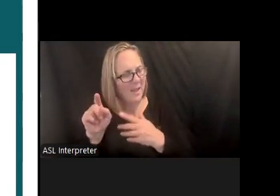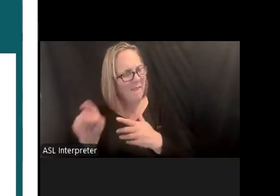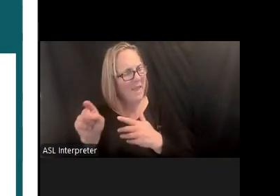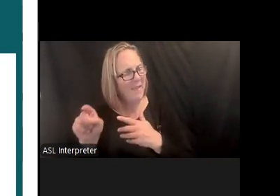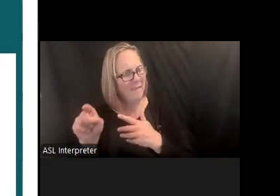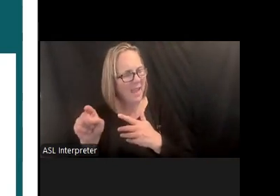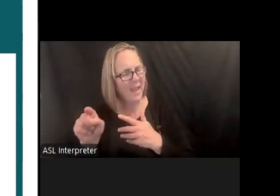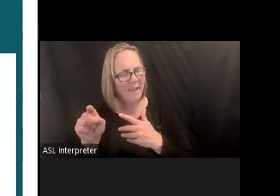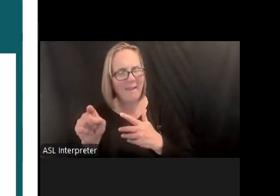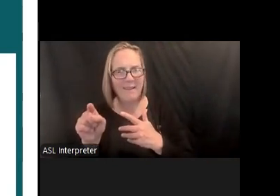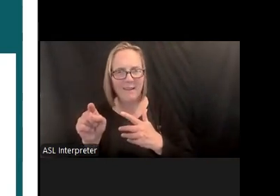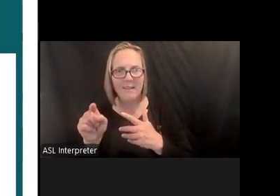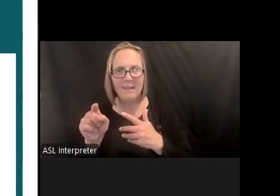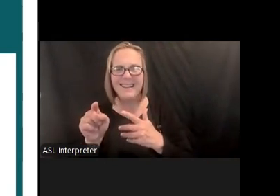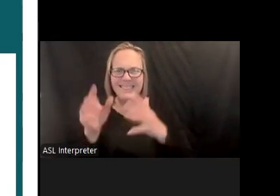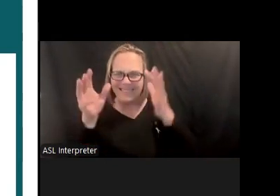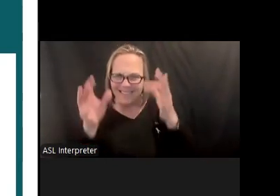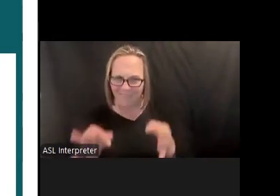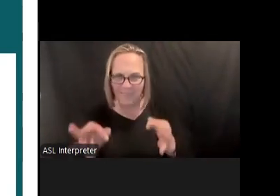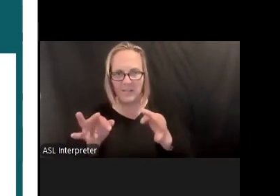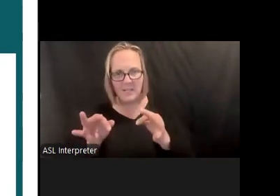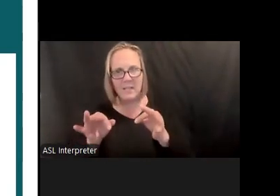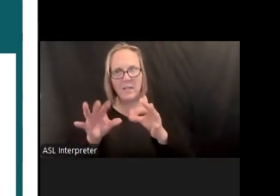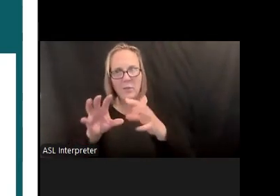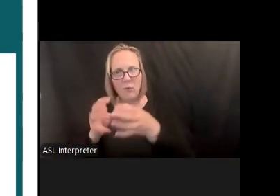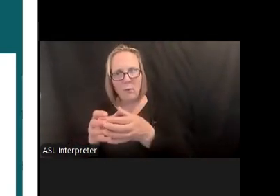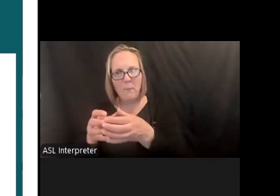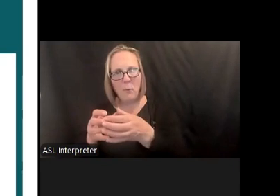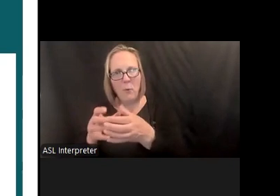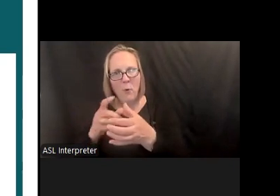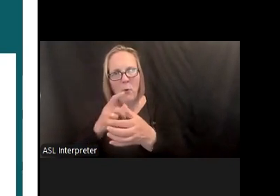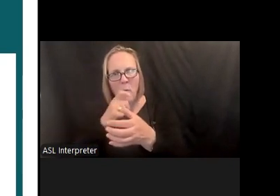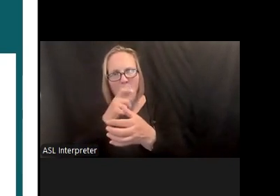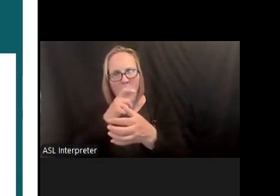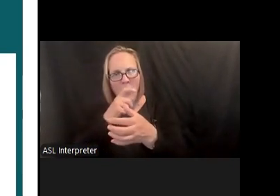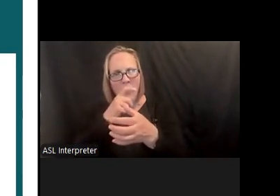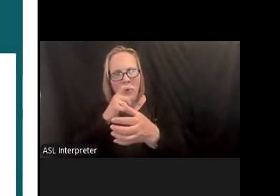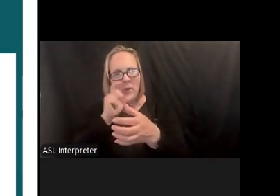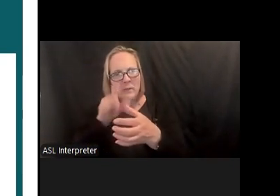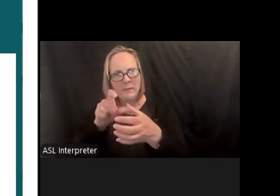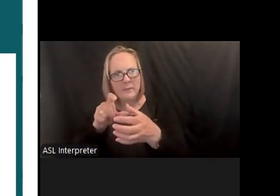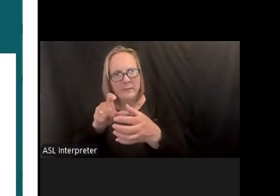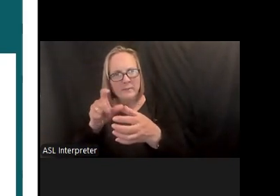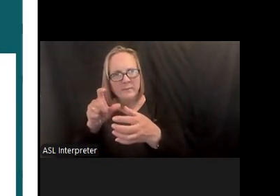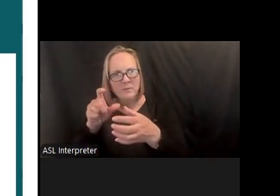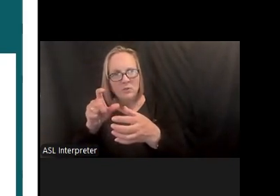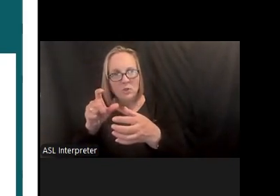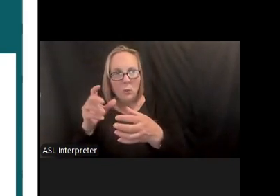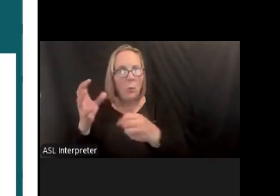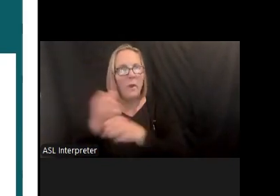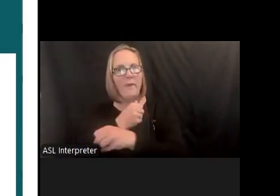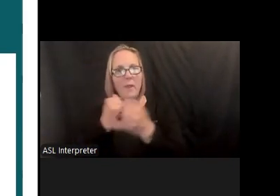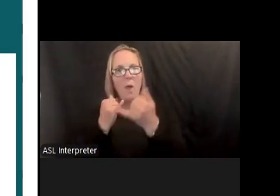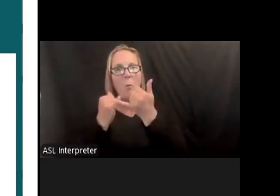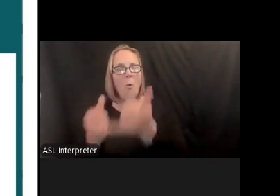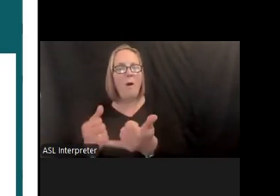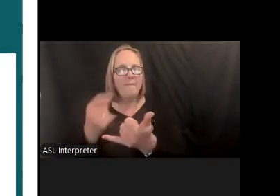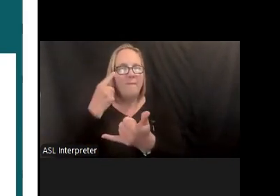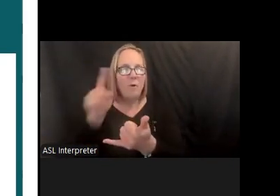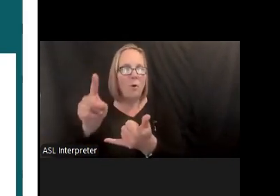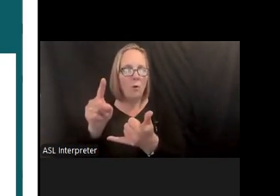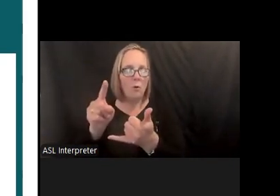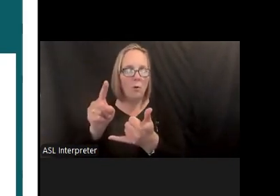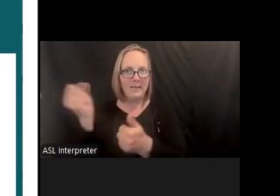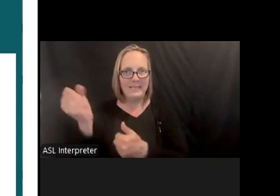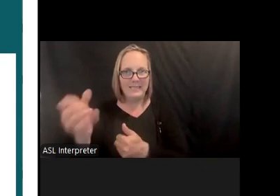the ones that, should be awarded, the casino,